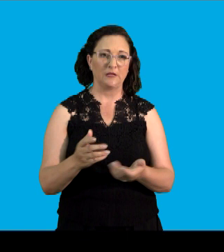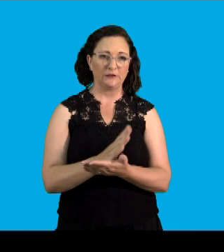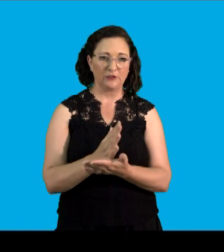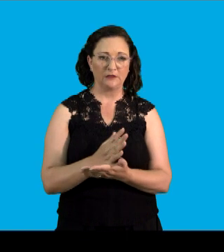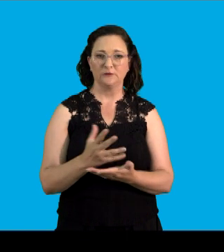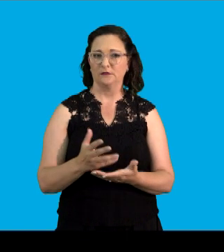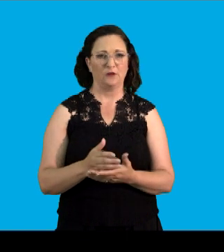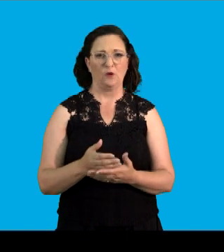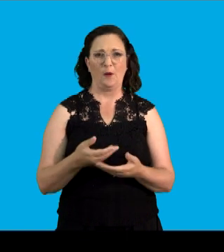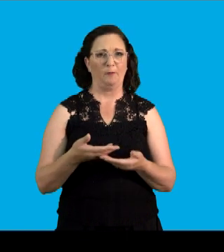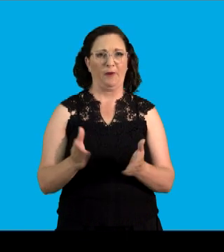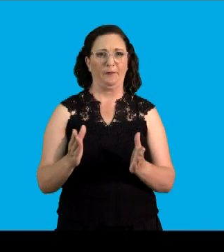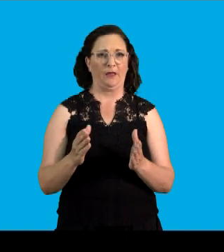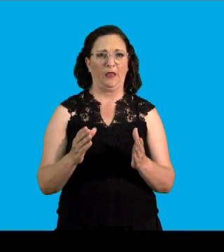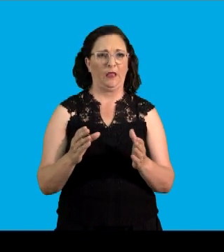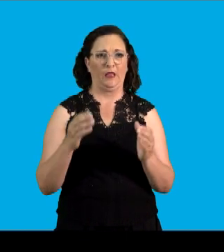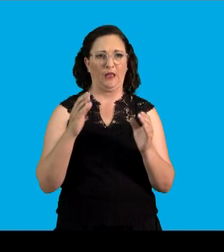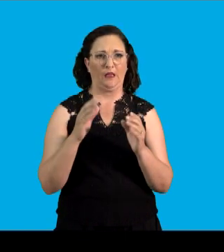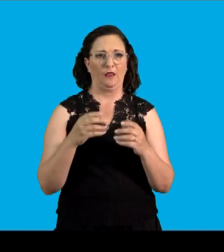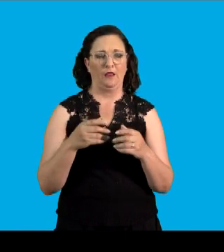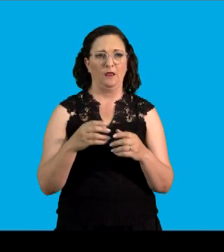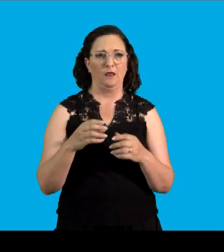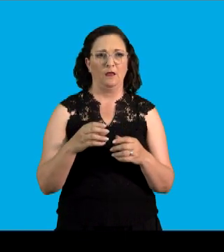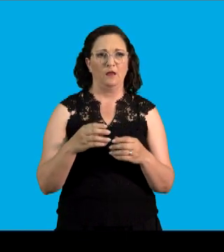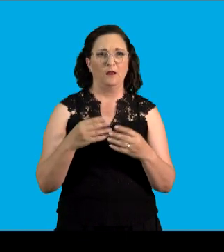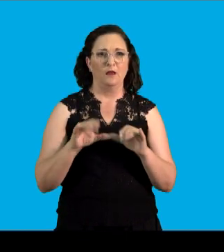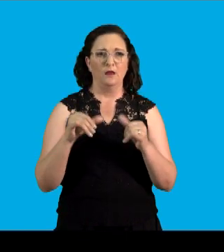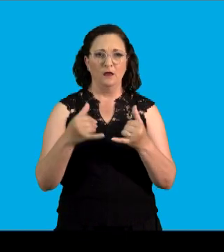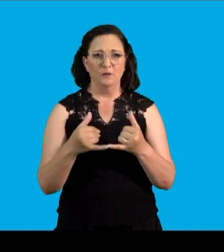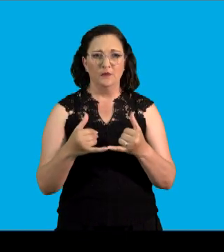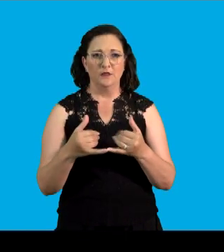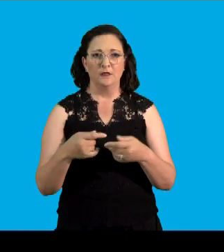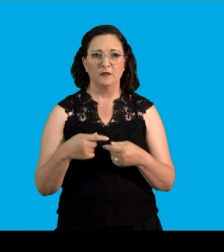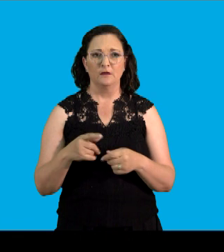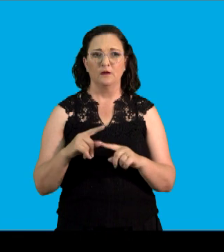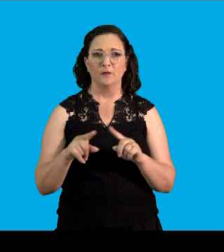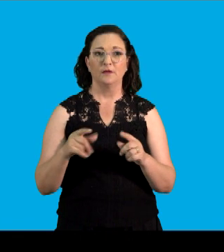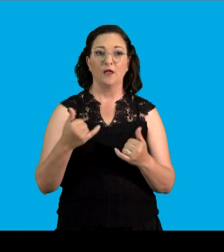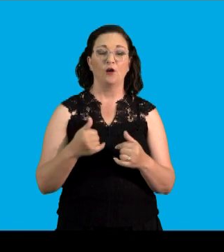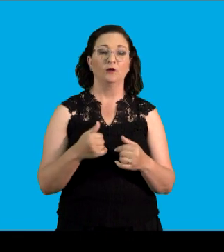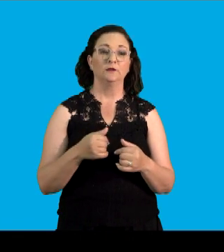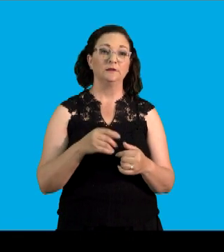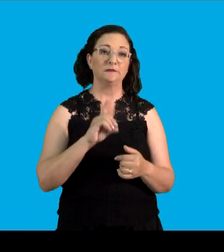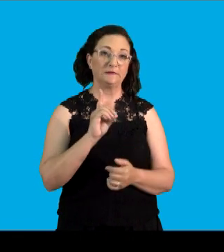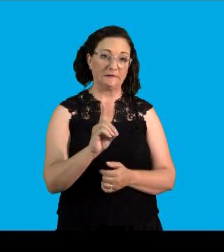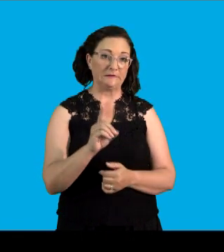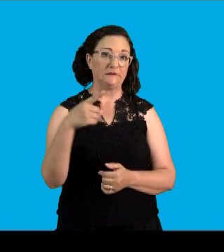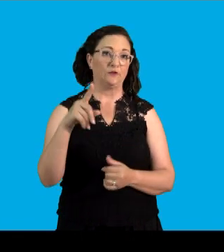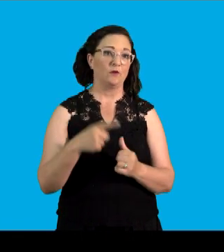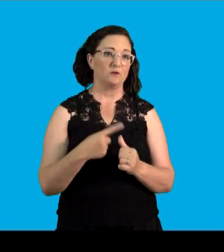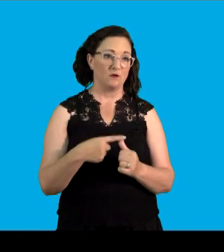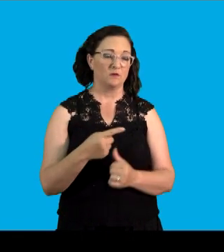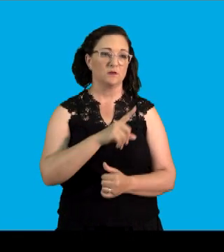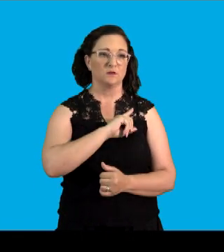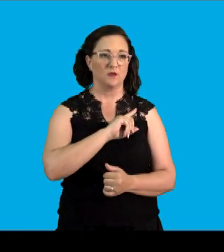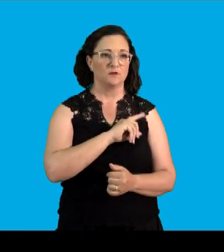Definitely not. That is a public company. Shareholders cannot sell shares to the public, right? Which is the correct answer is D.